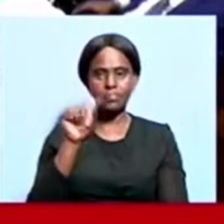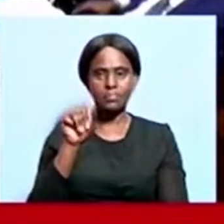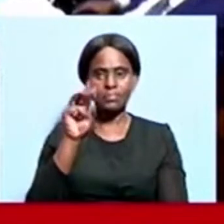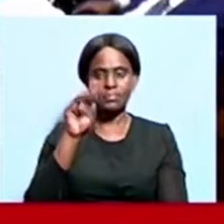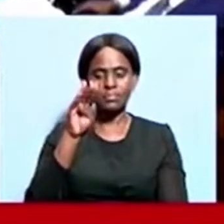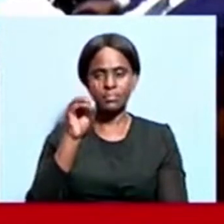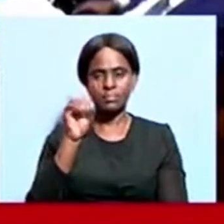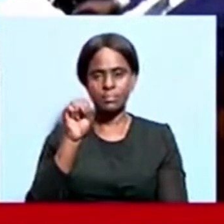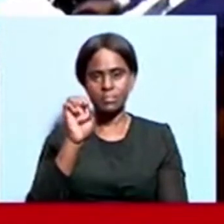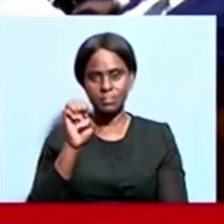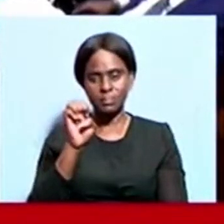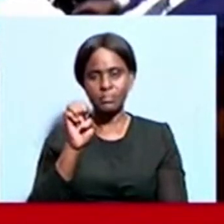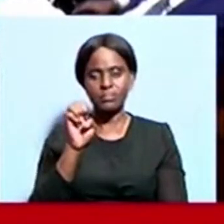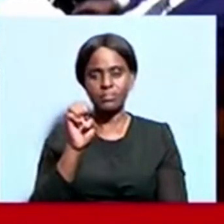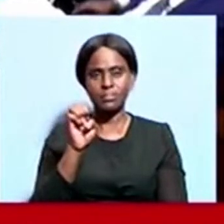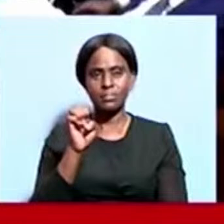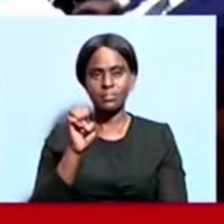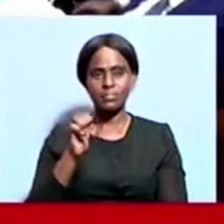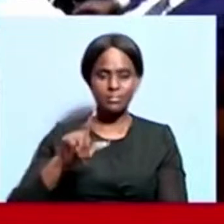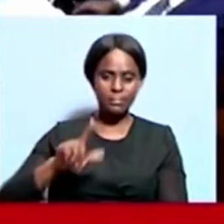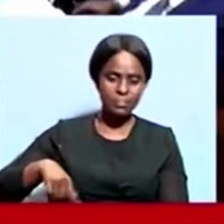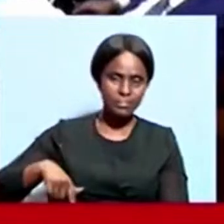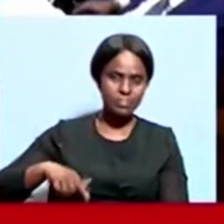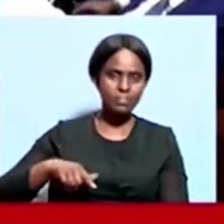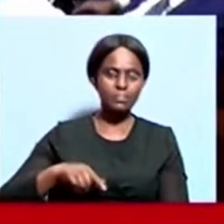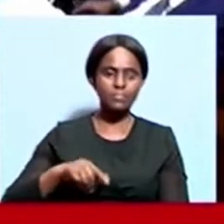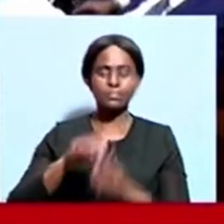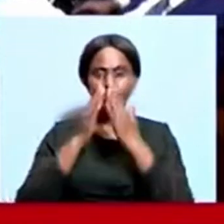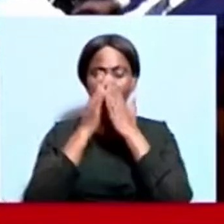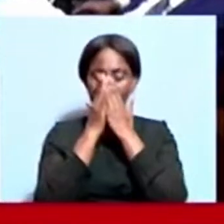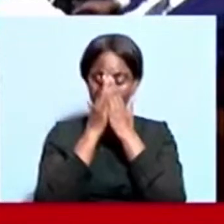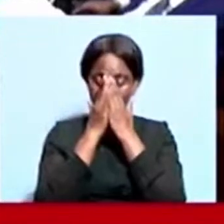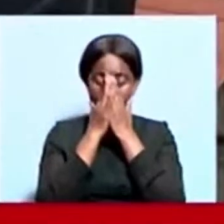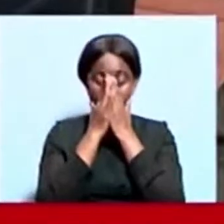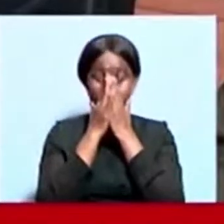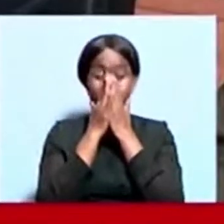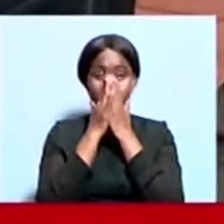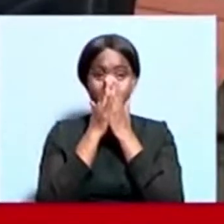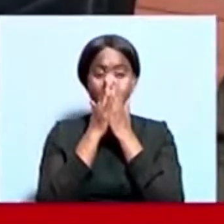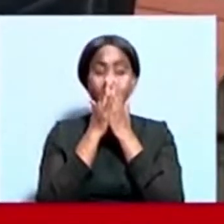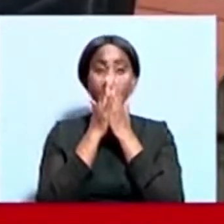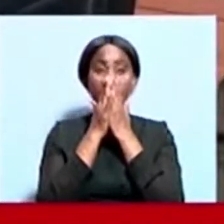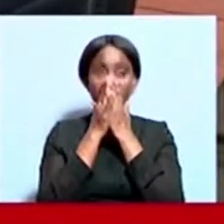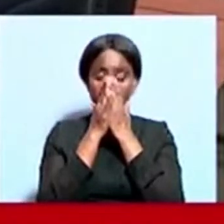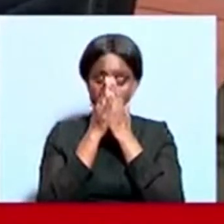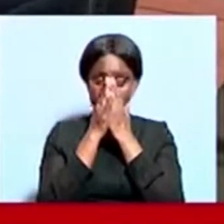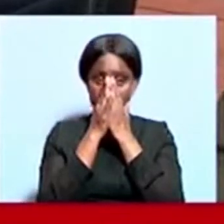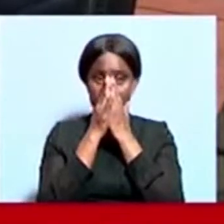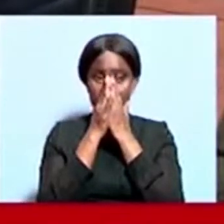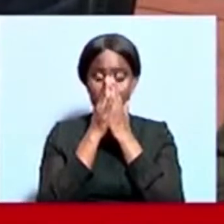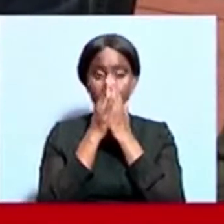a short one. Is it come? Page 5. Page 5.